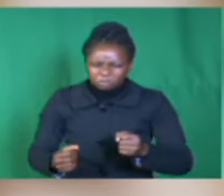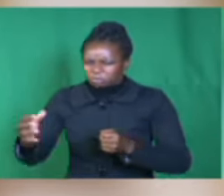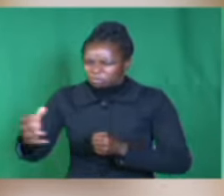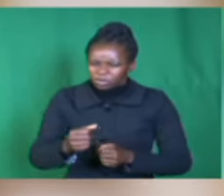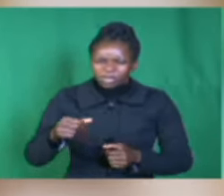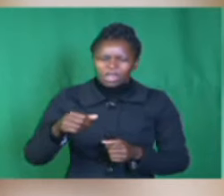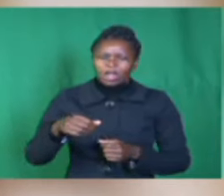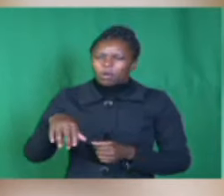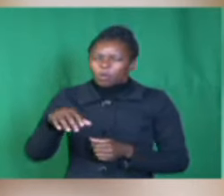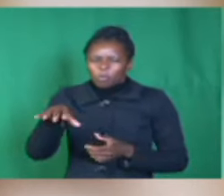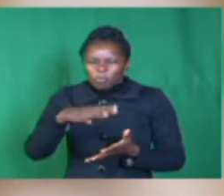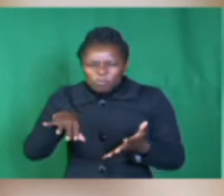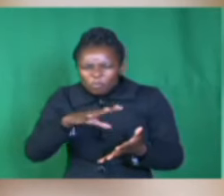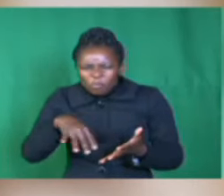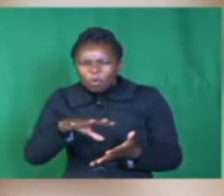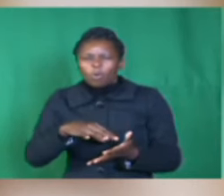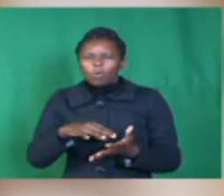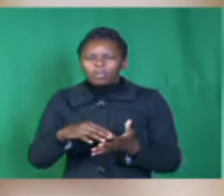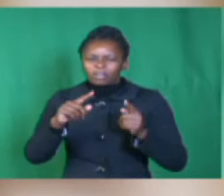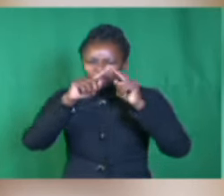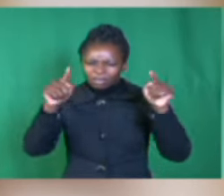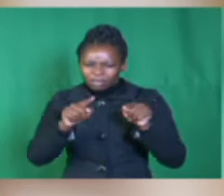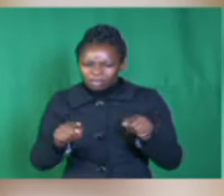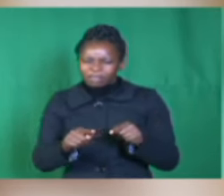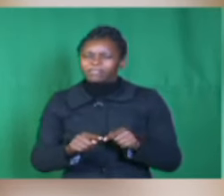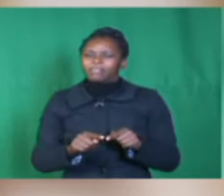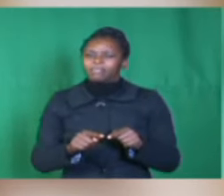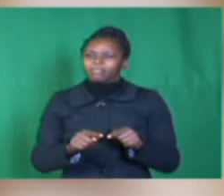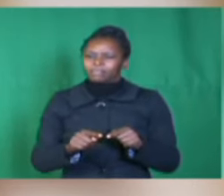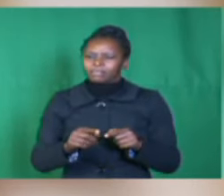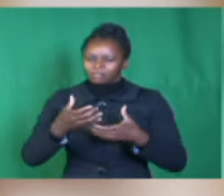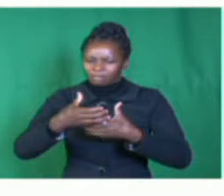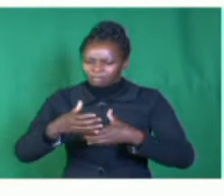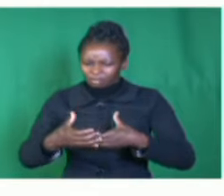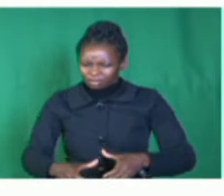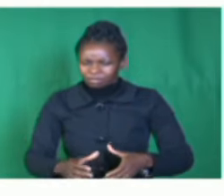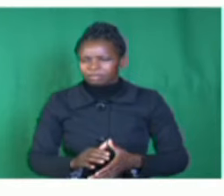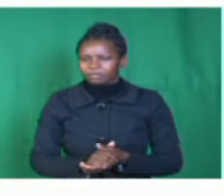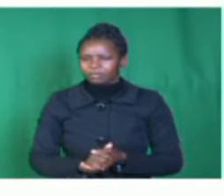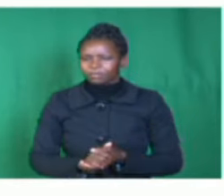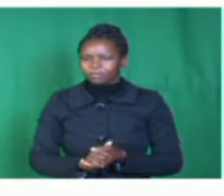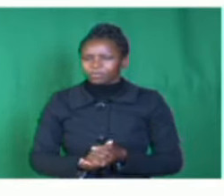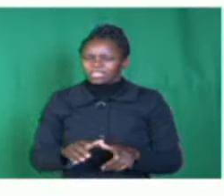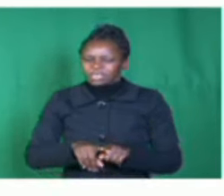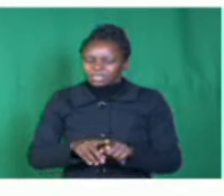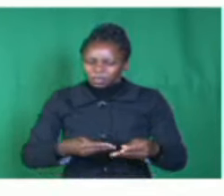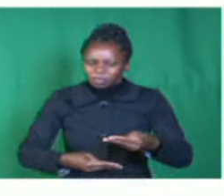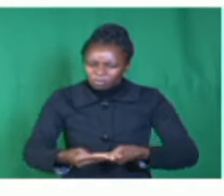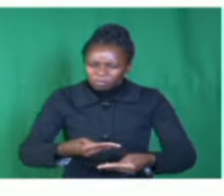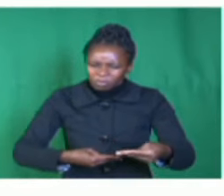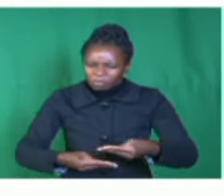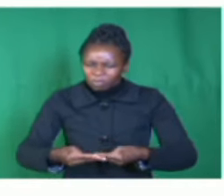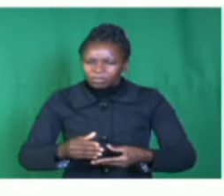African countries as possible. The Scramble of Africa took place because of economic gain, political